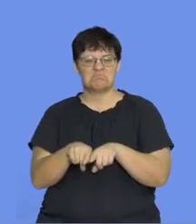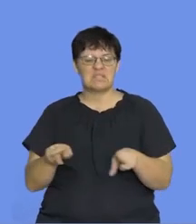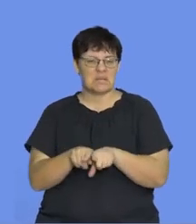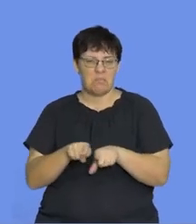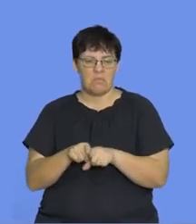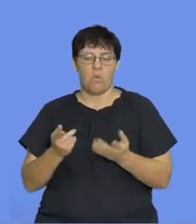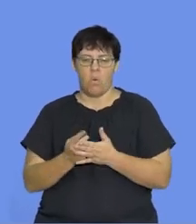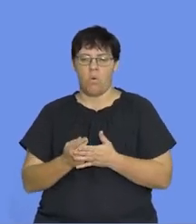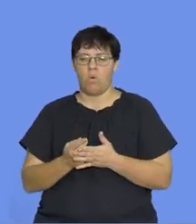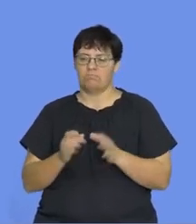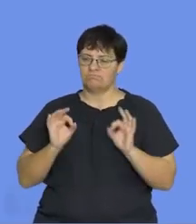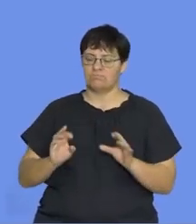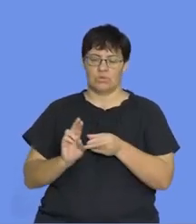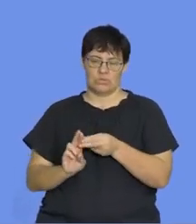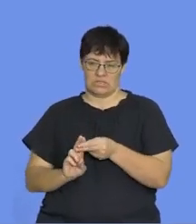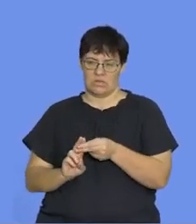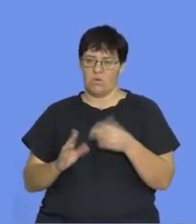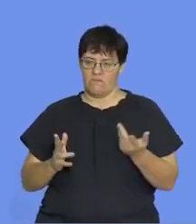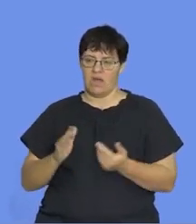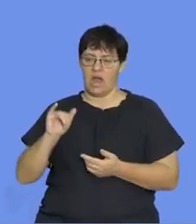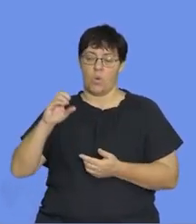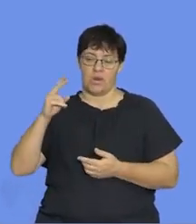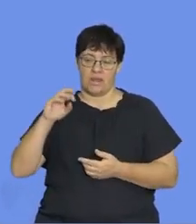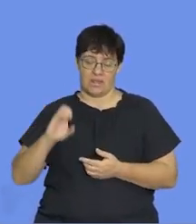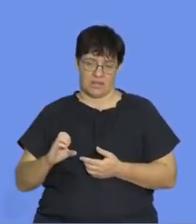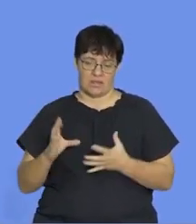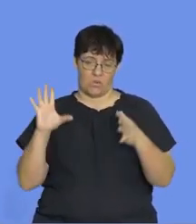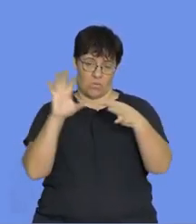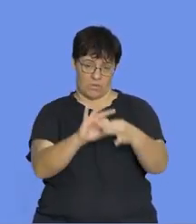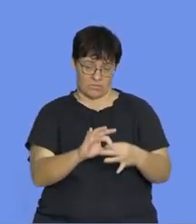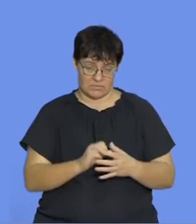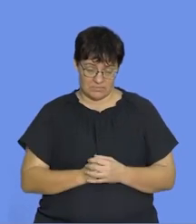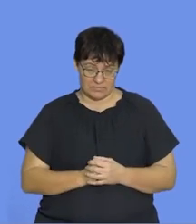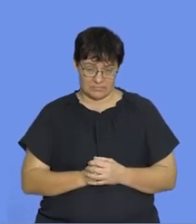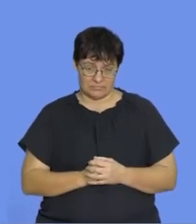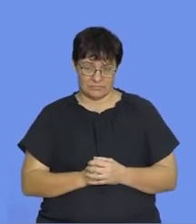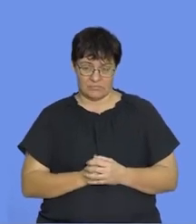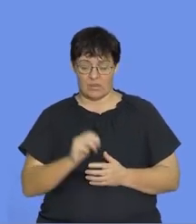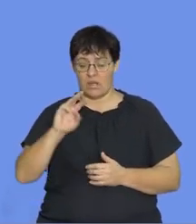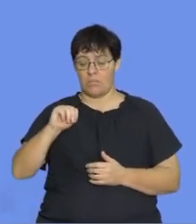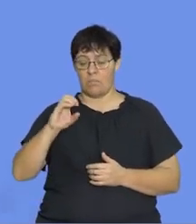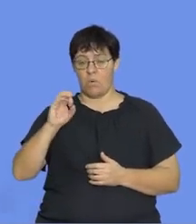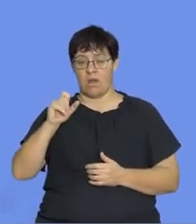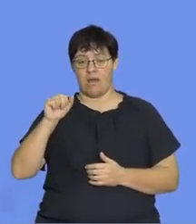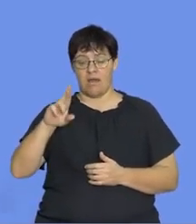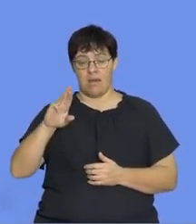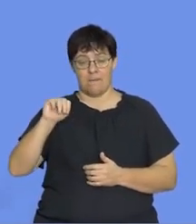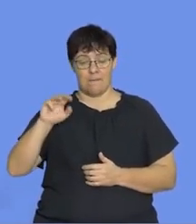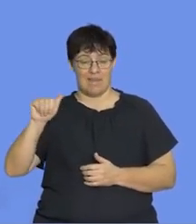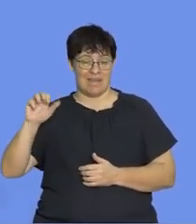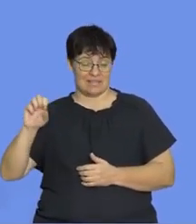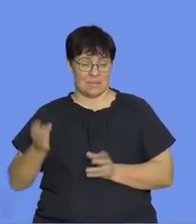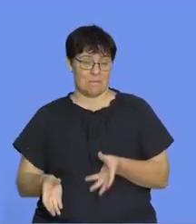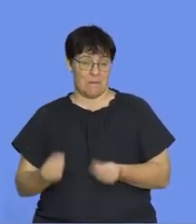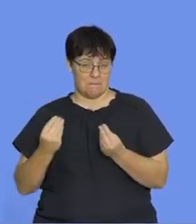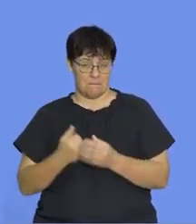unit of an ionic compound. Very, very important. So to get the molar mass of, let's say, for argument's sake,